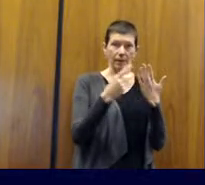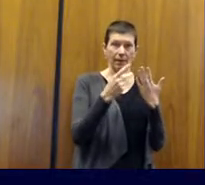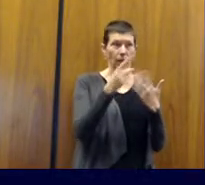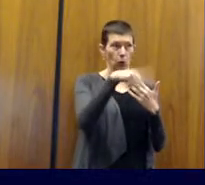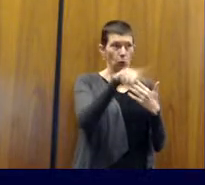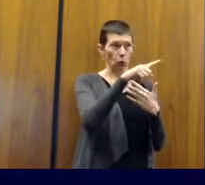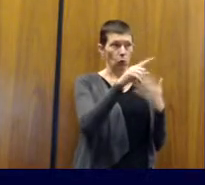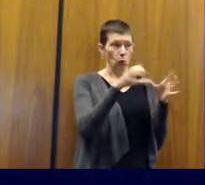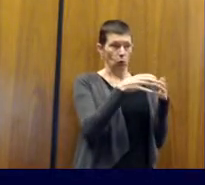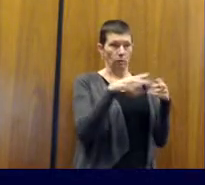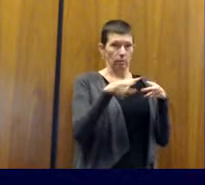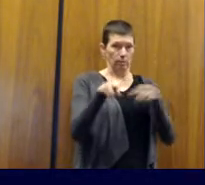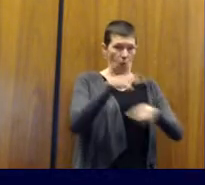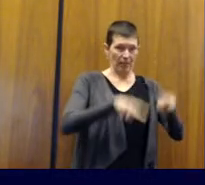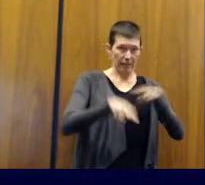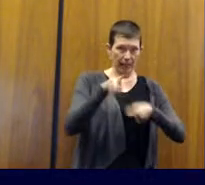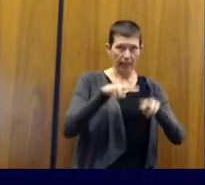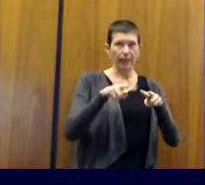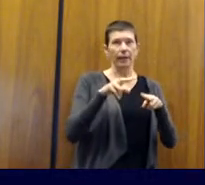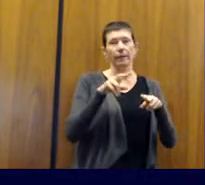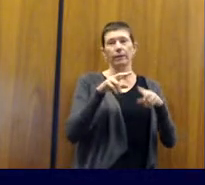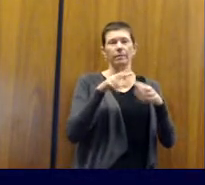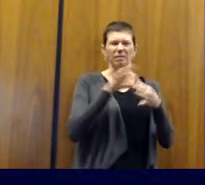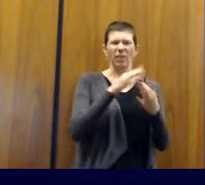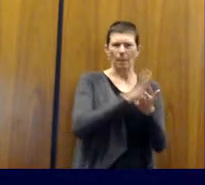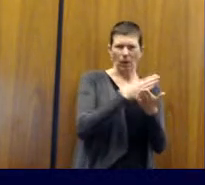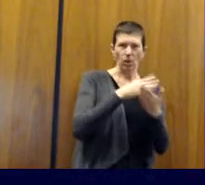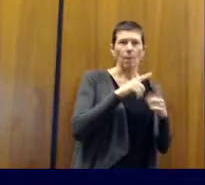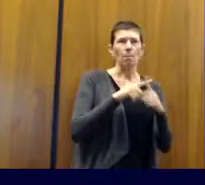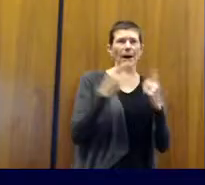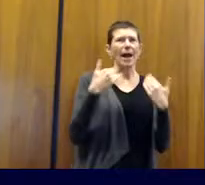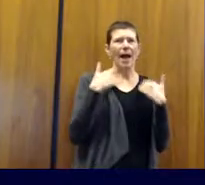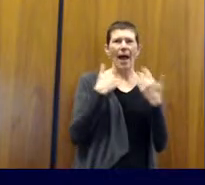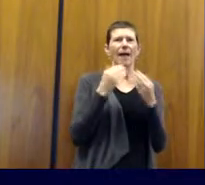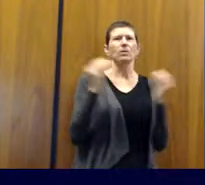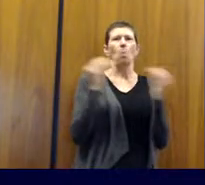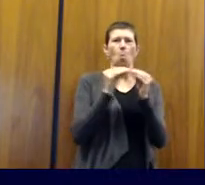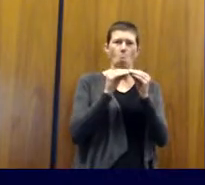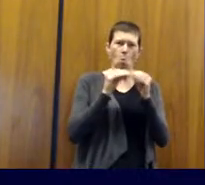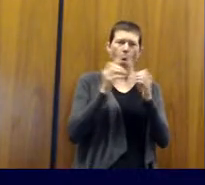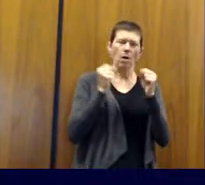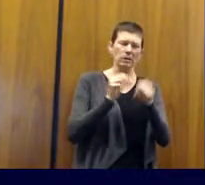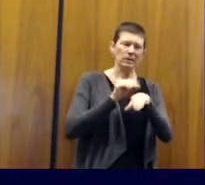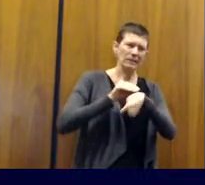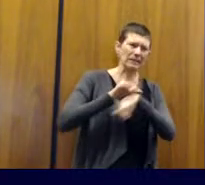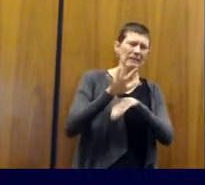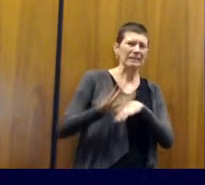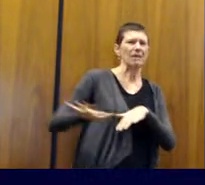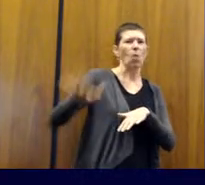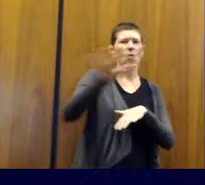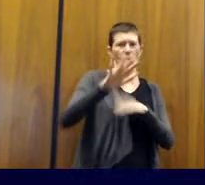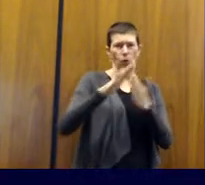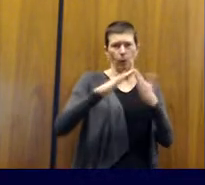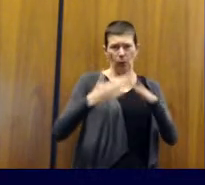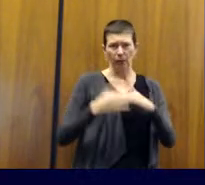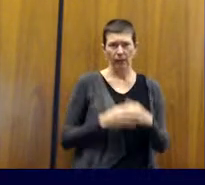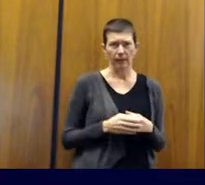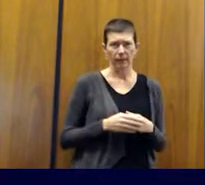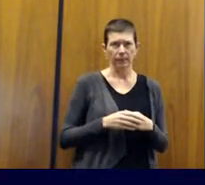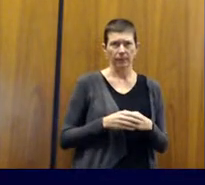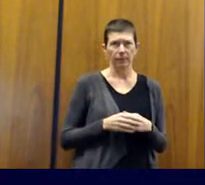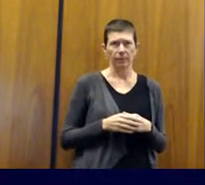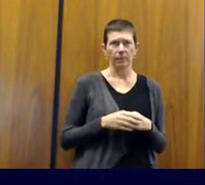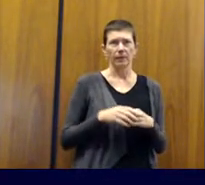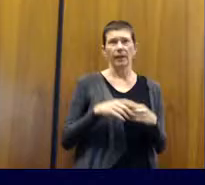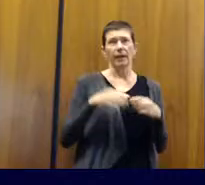as a body oversee in terms of budget, but it has far-reaching implications throughout the community, in